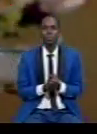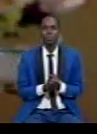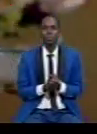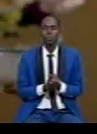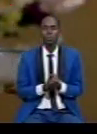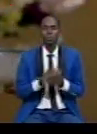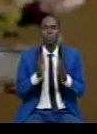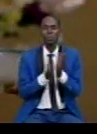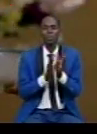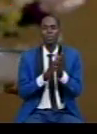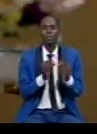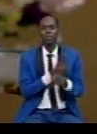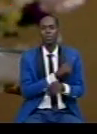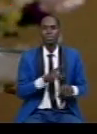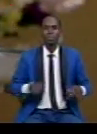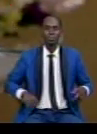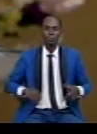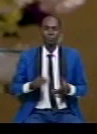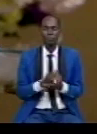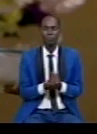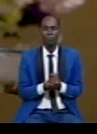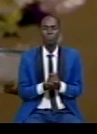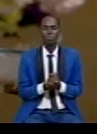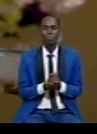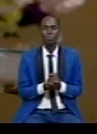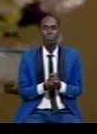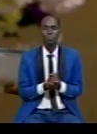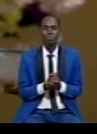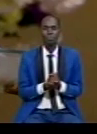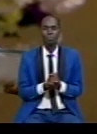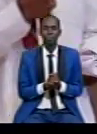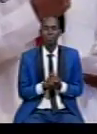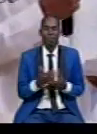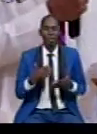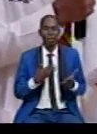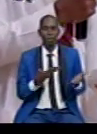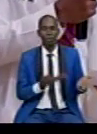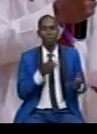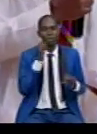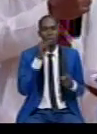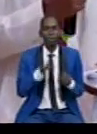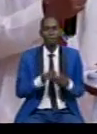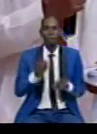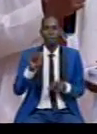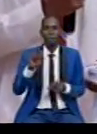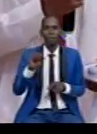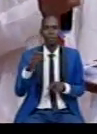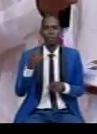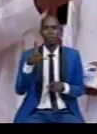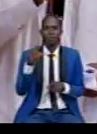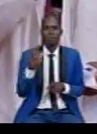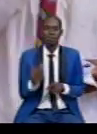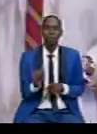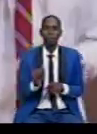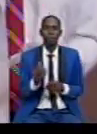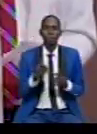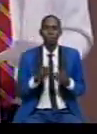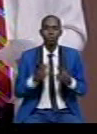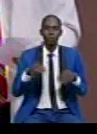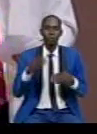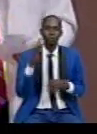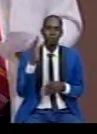Praise the Lord. I have Sister Angela Uzozie here. She wants to